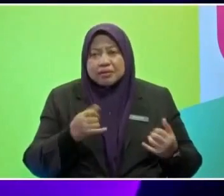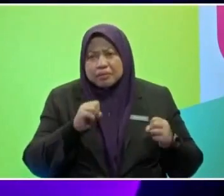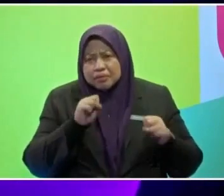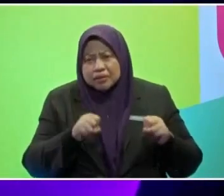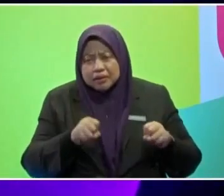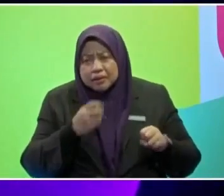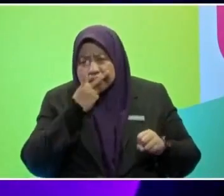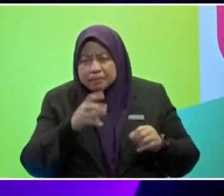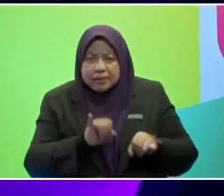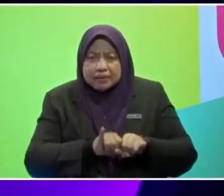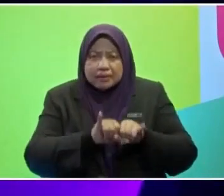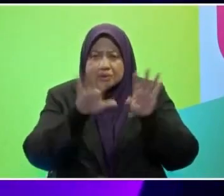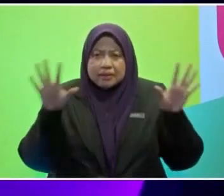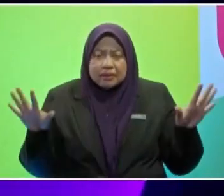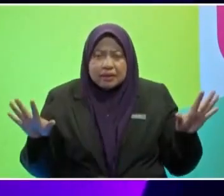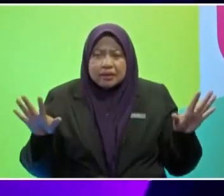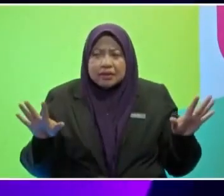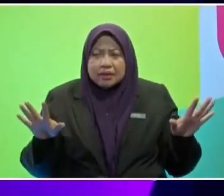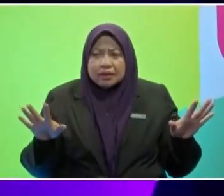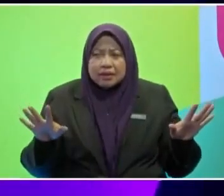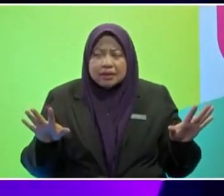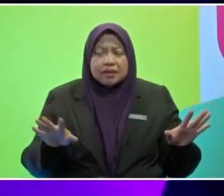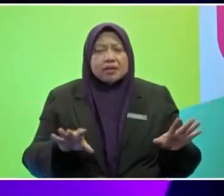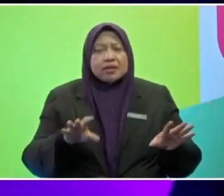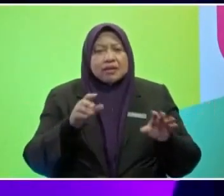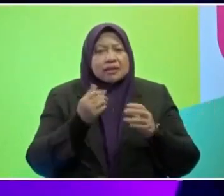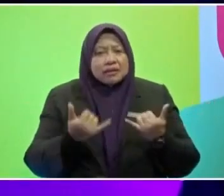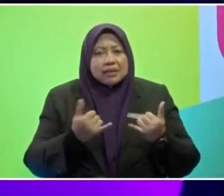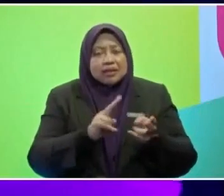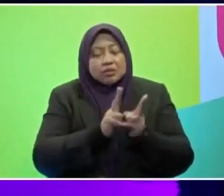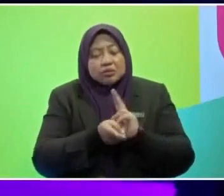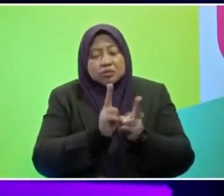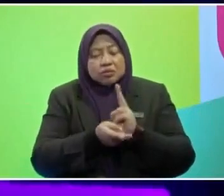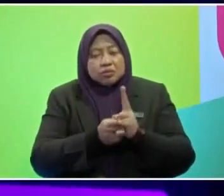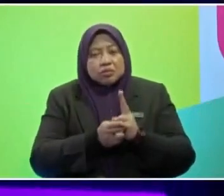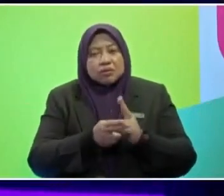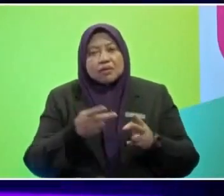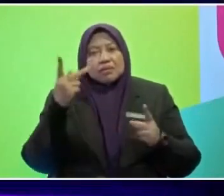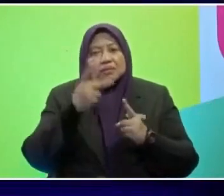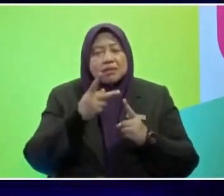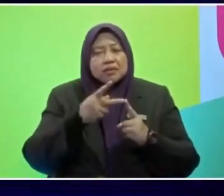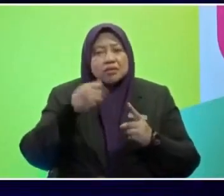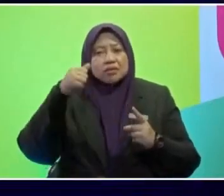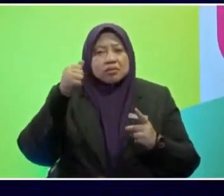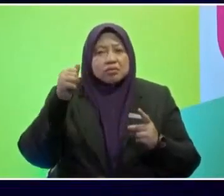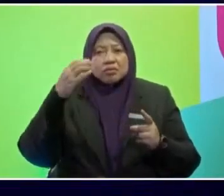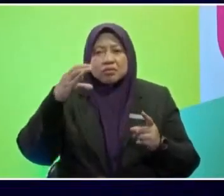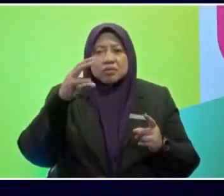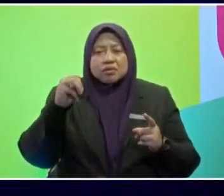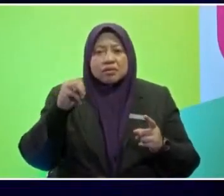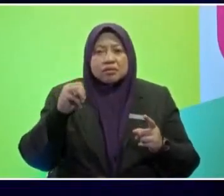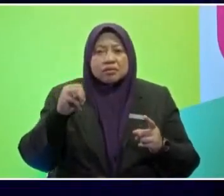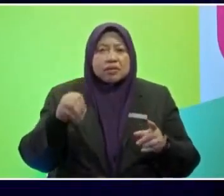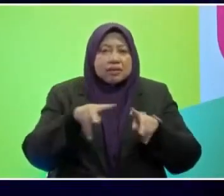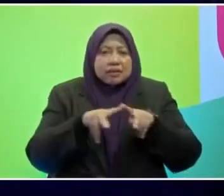centimeters. Okay, so now we're going to alter it to 10 centimeters. Okay, the distance between the object and